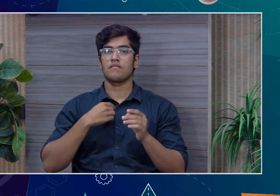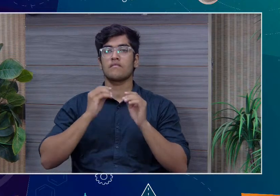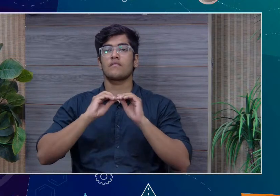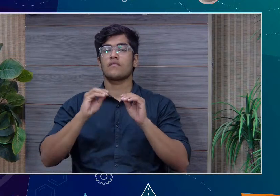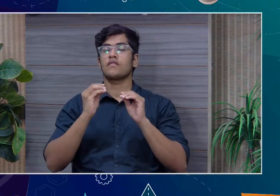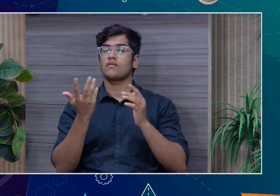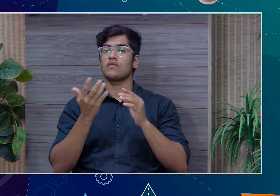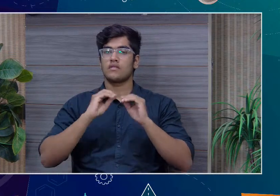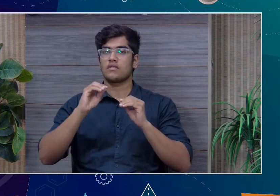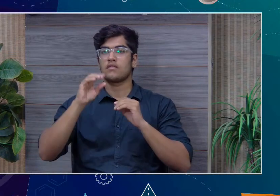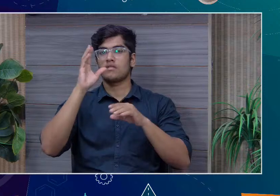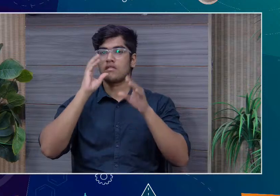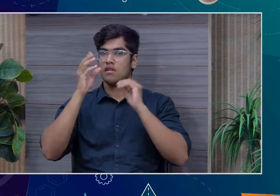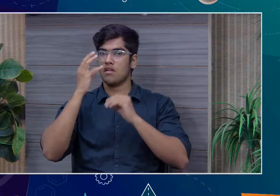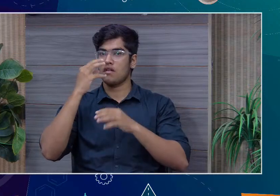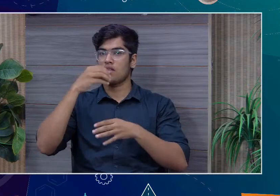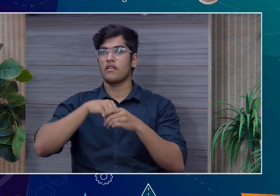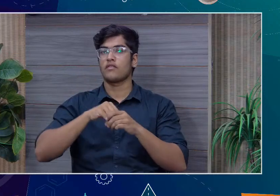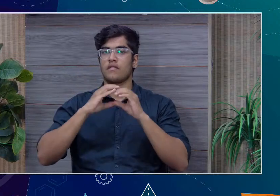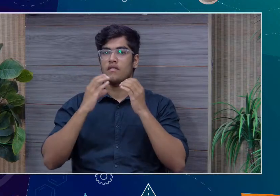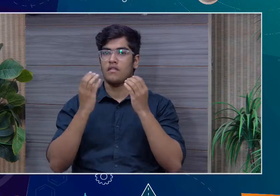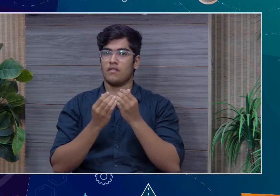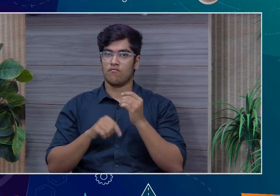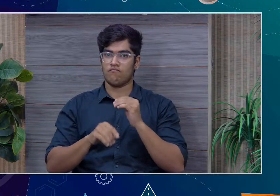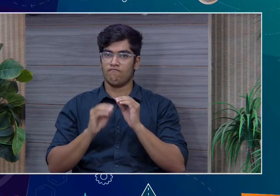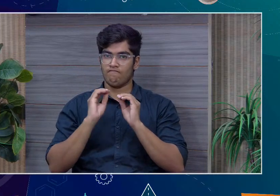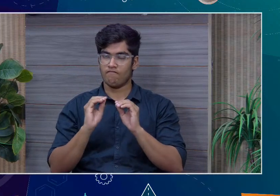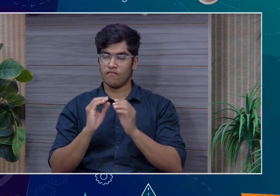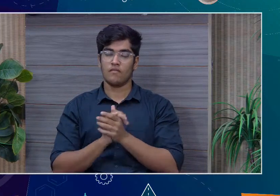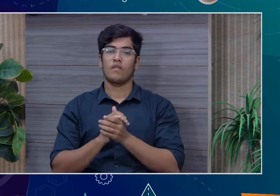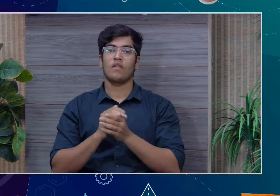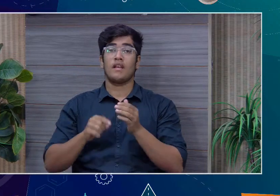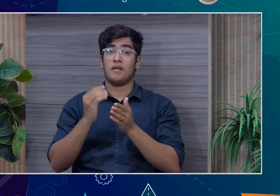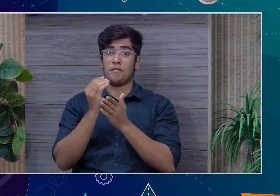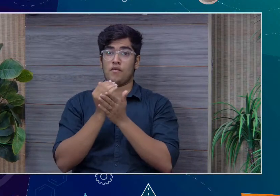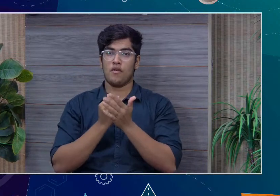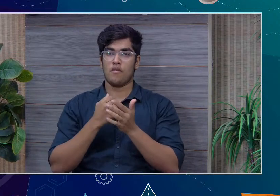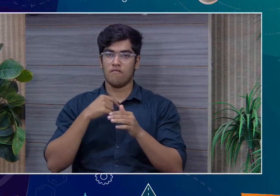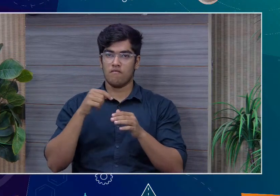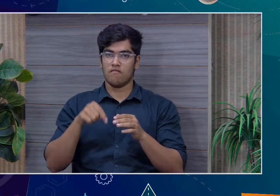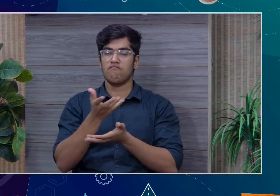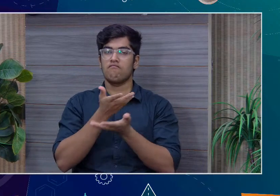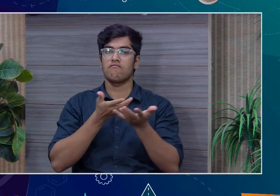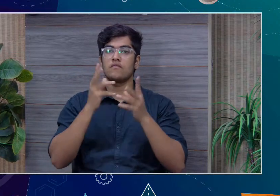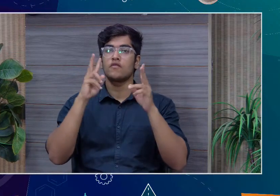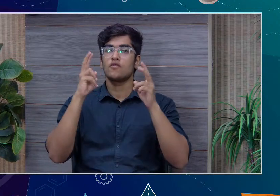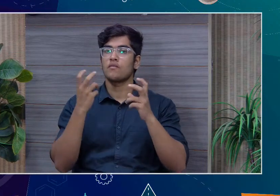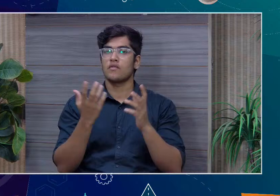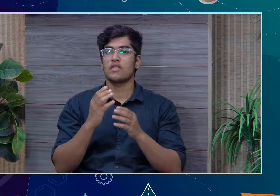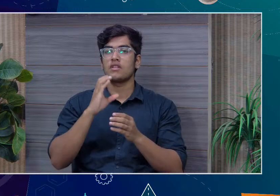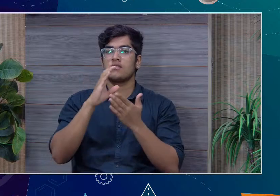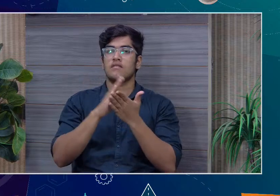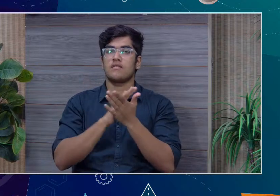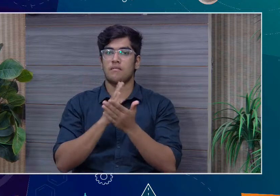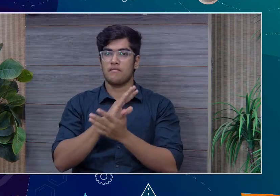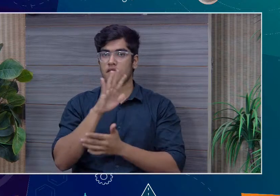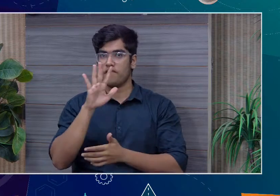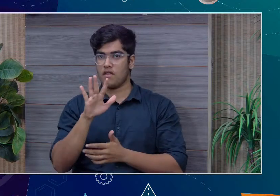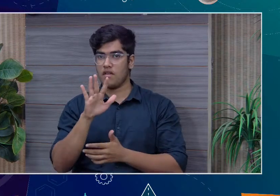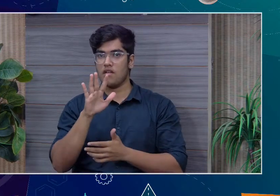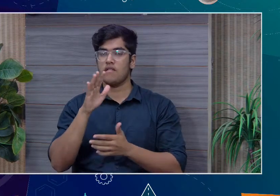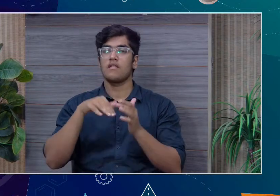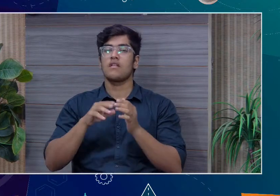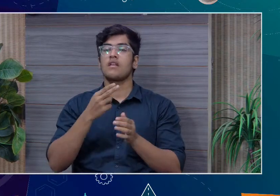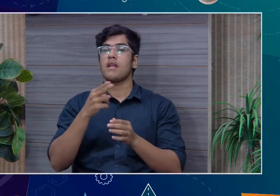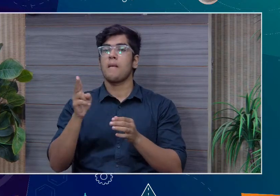learning interventions for inclusive classroom, and in this particular program we are here to discuss chapter number 5,